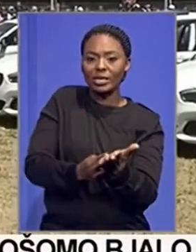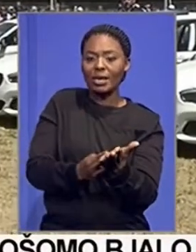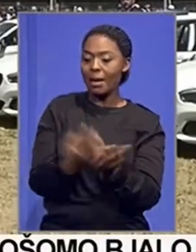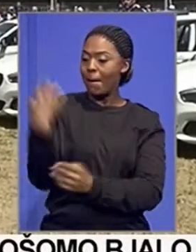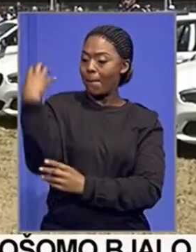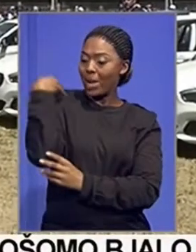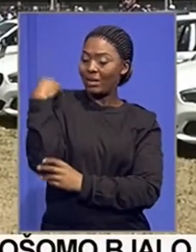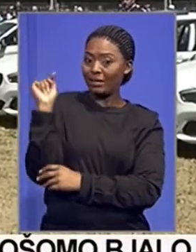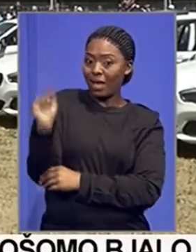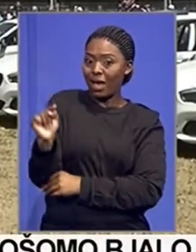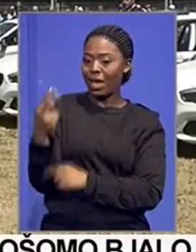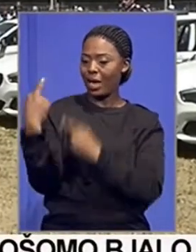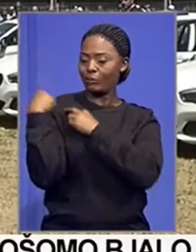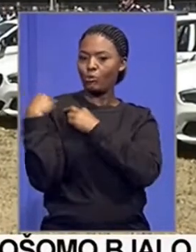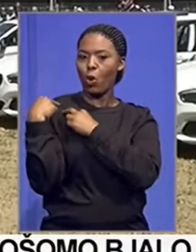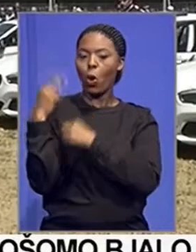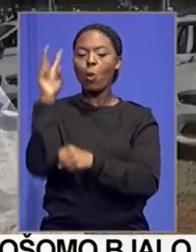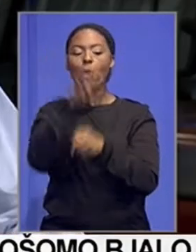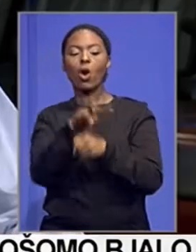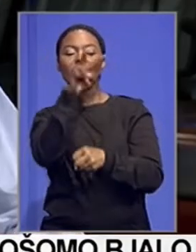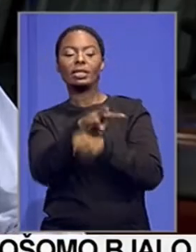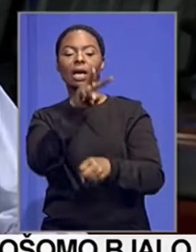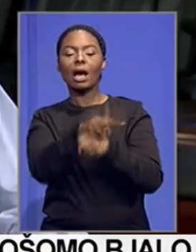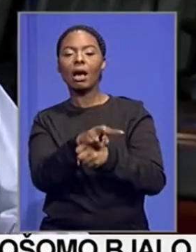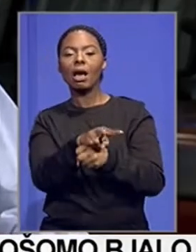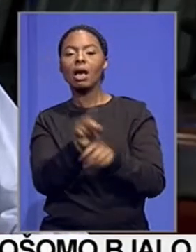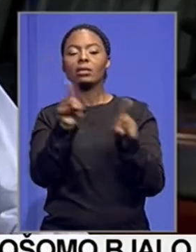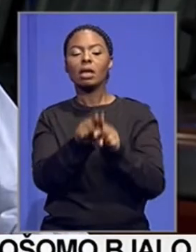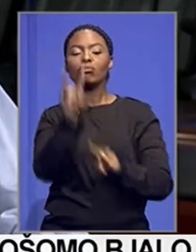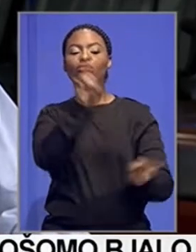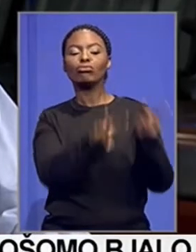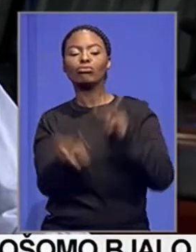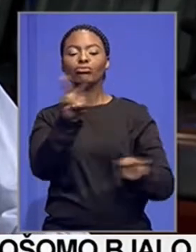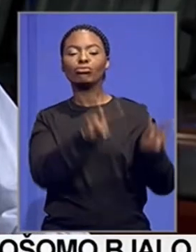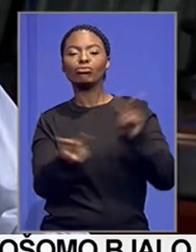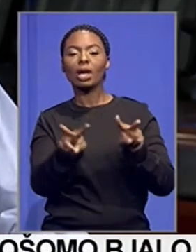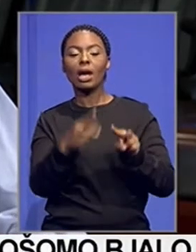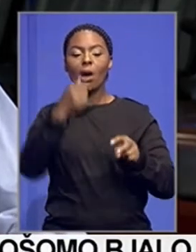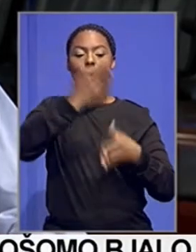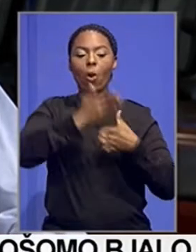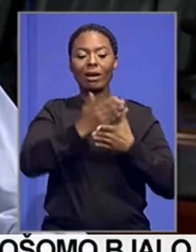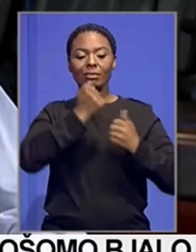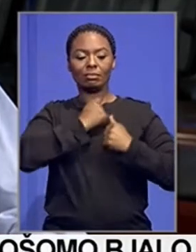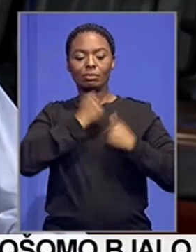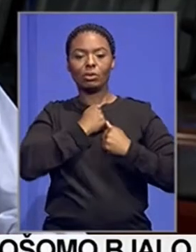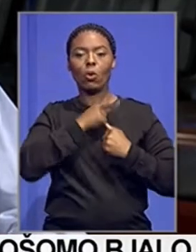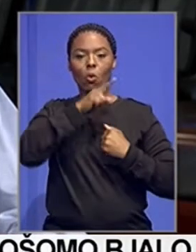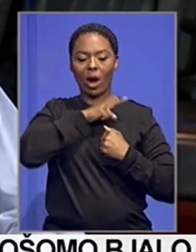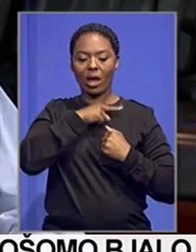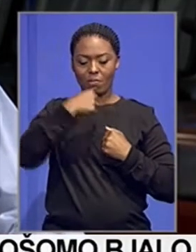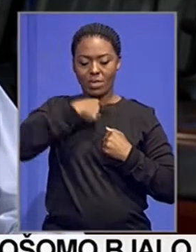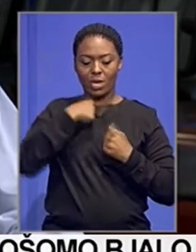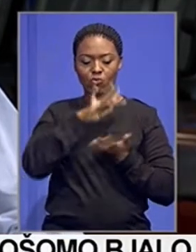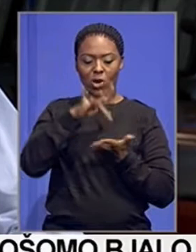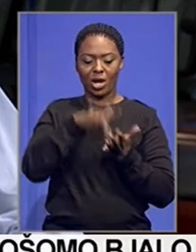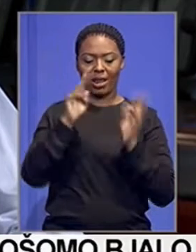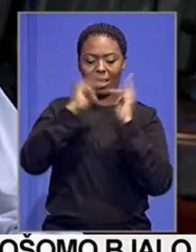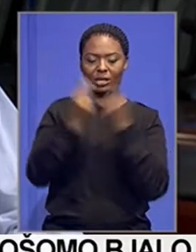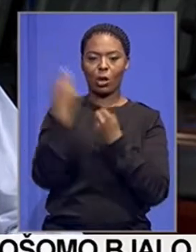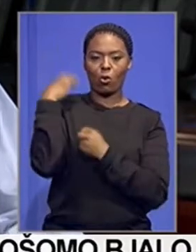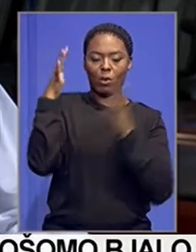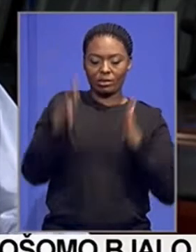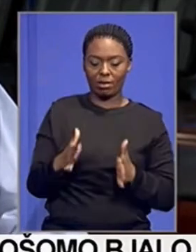responsible to monitor and oversee my functioning as national commissioner and oversee